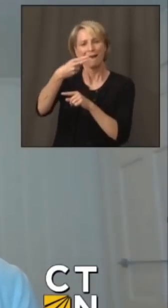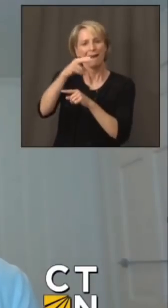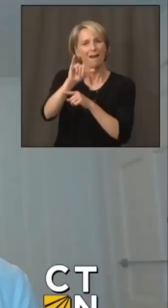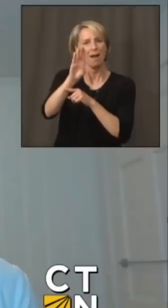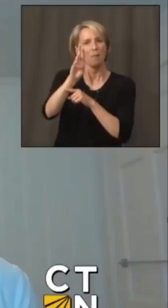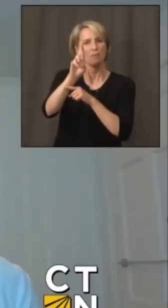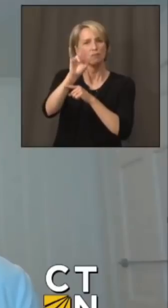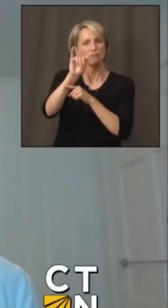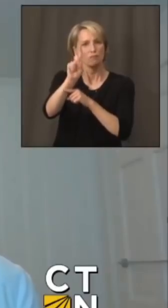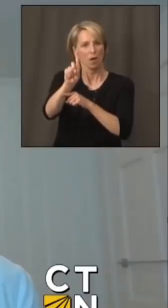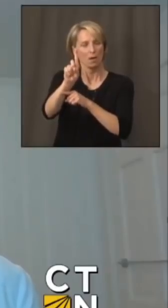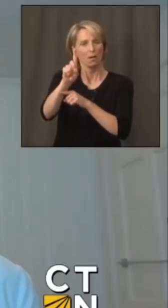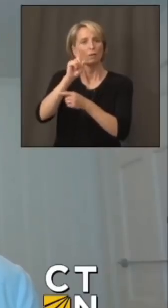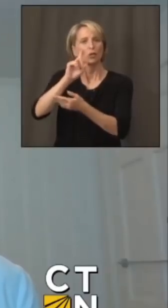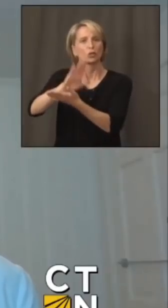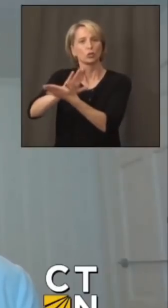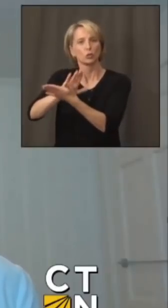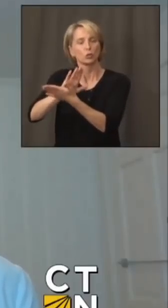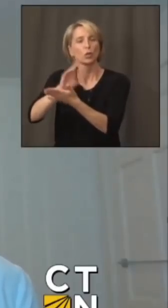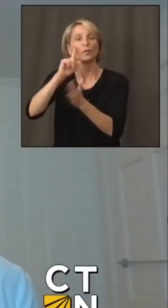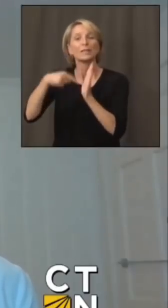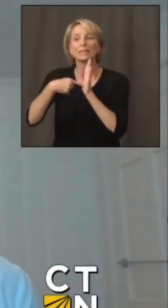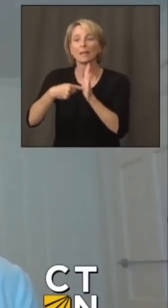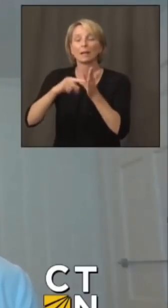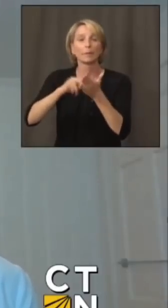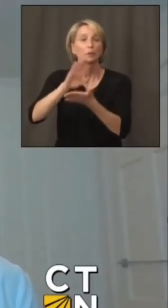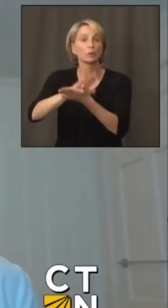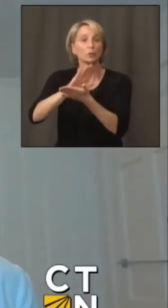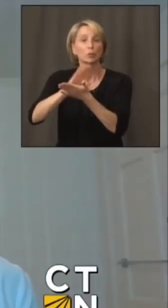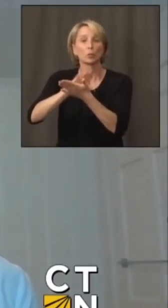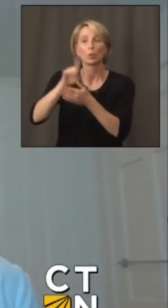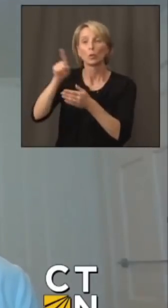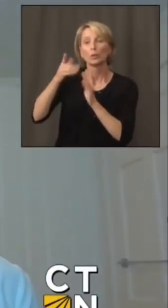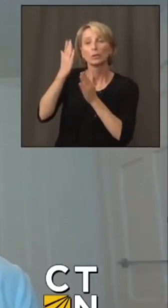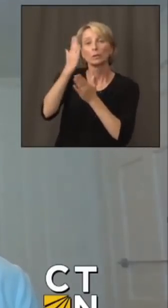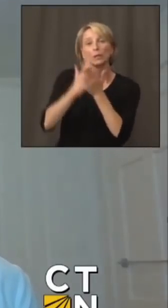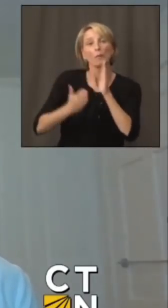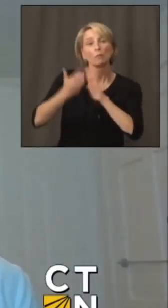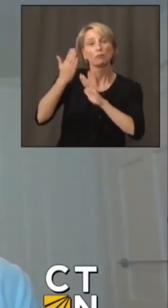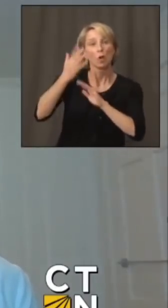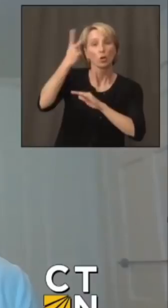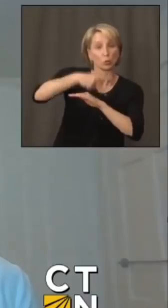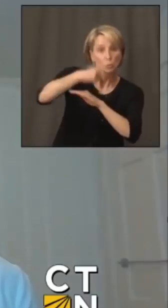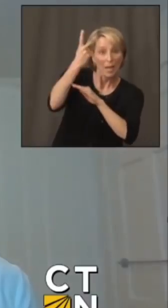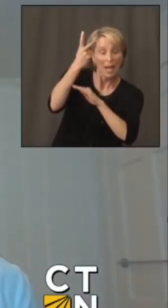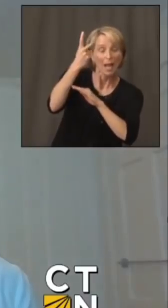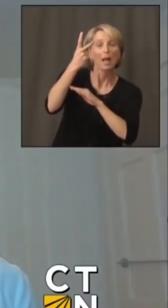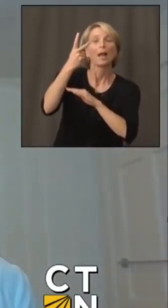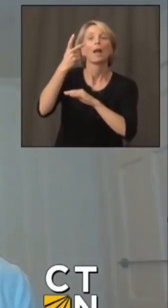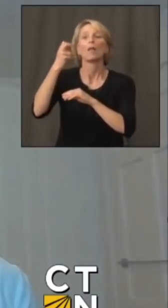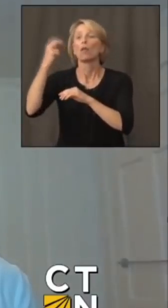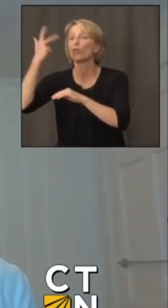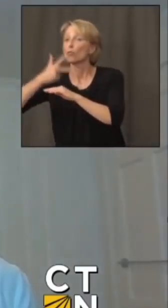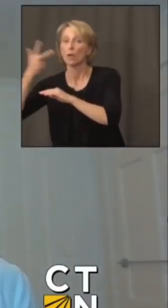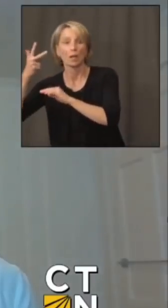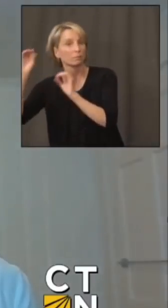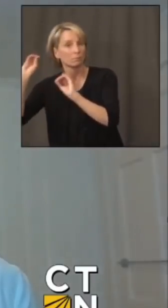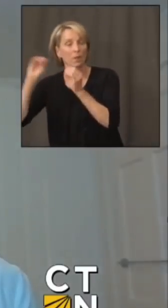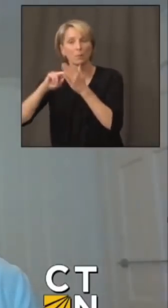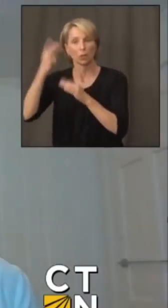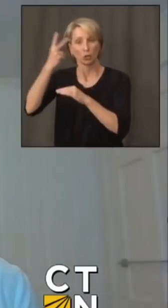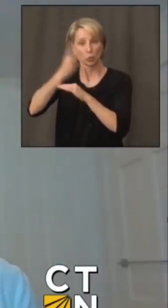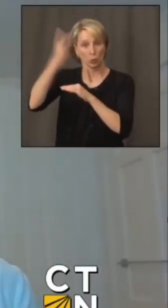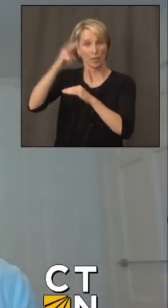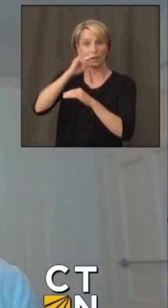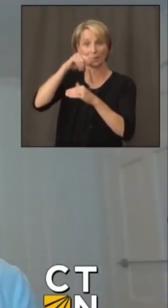them because camps and childcare have done a super job, but they've been in one cohort. So now